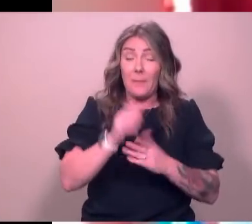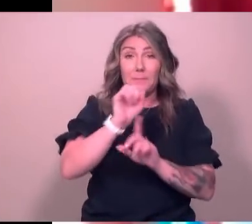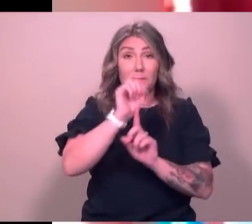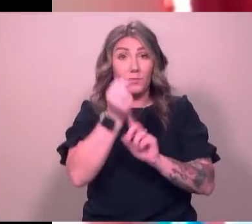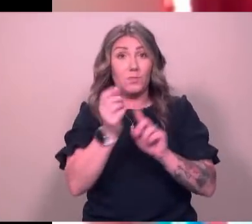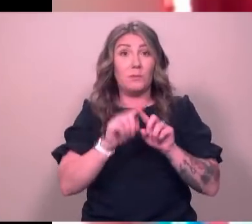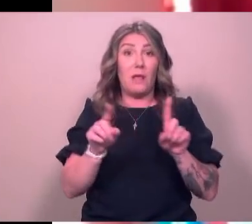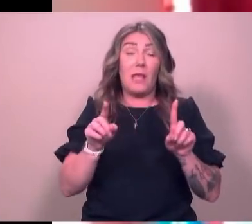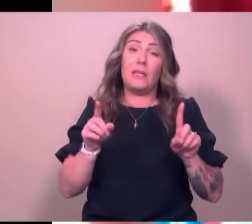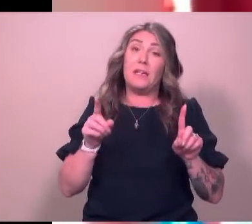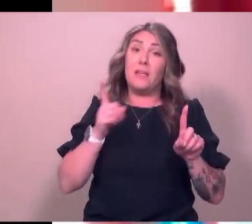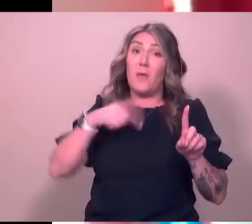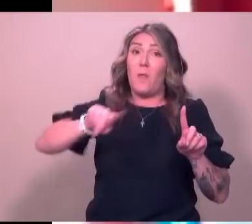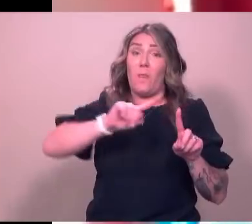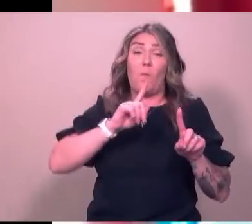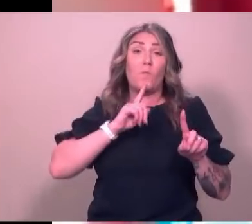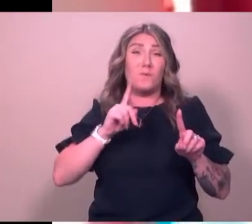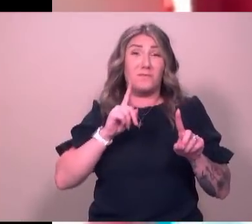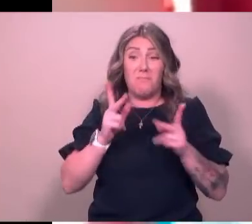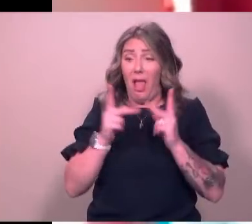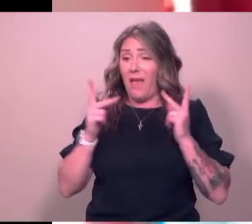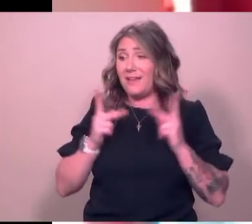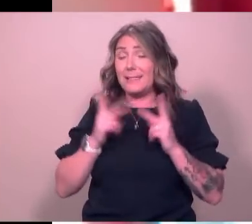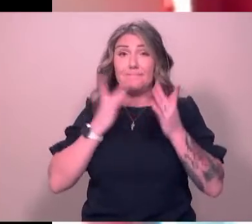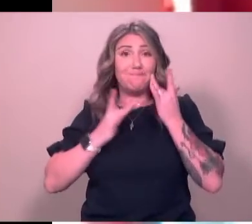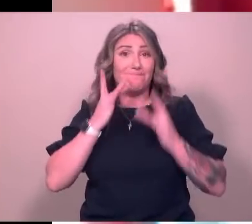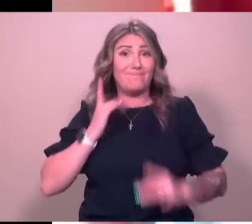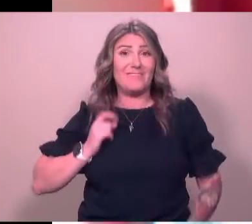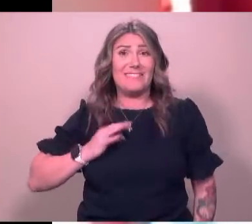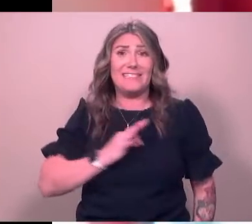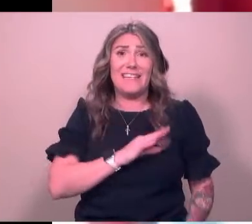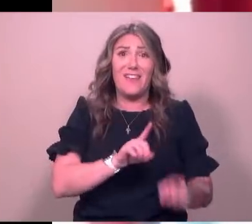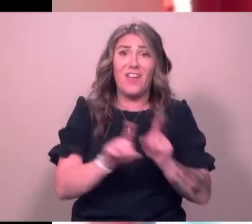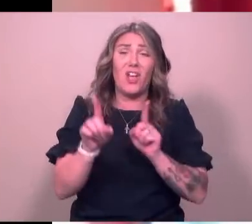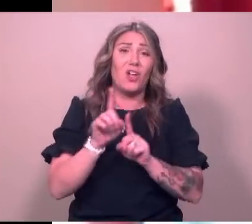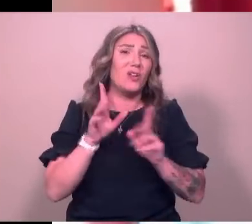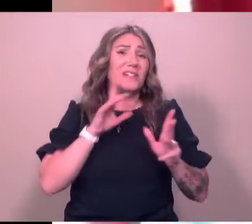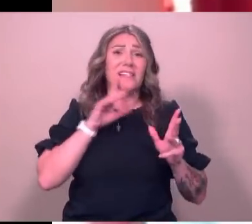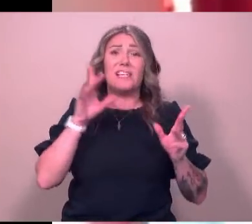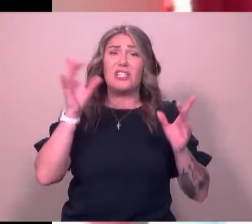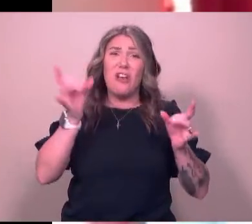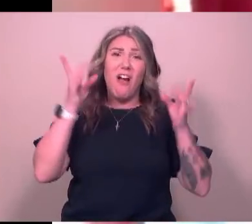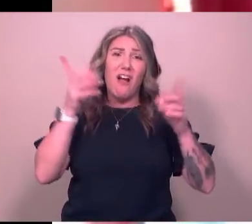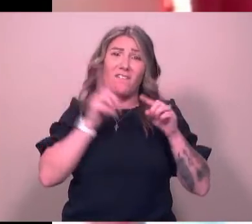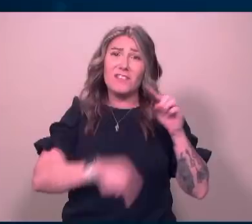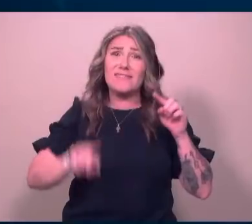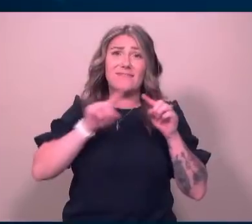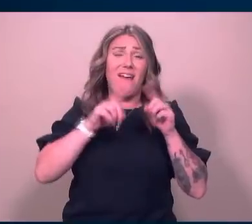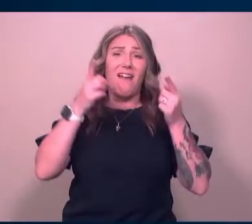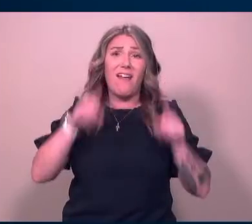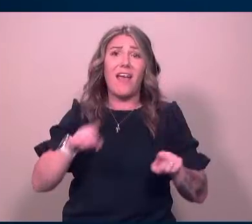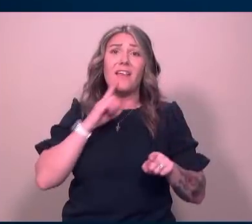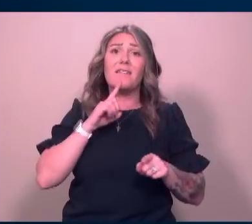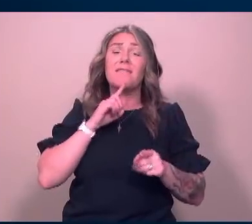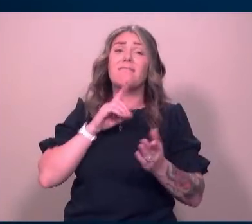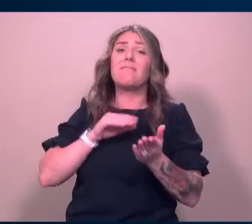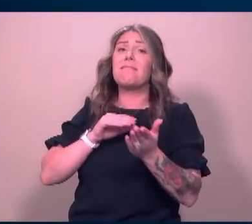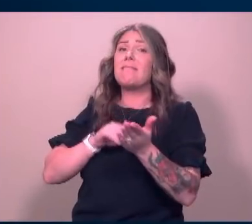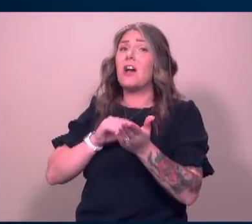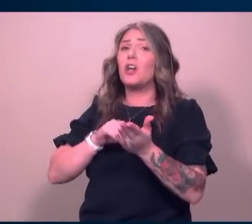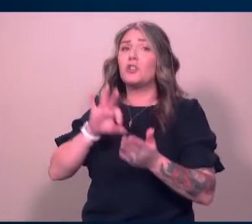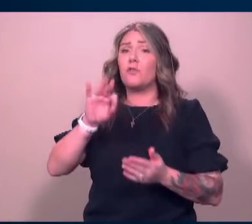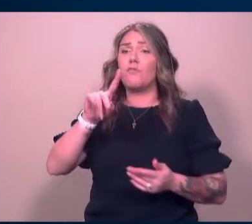But those institutions are all short on staff as well. So it's just sort of this vicious cycle that's happening. Dr. Freelove, Salina, how are